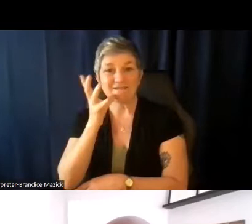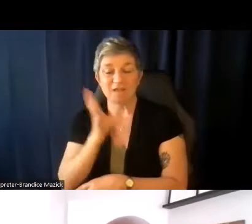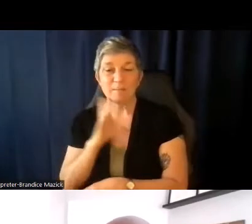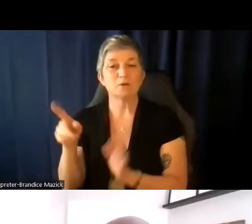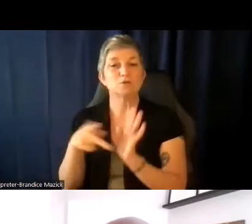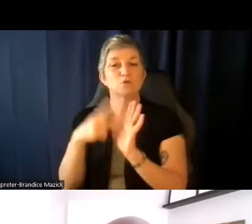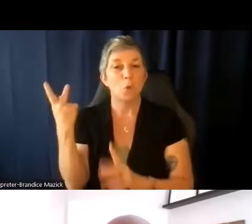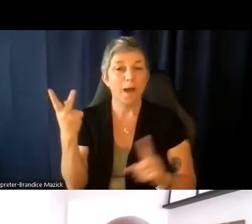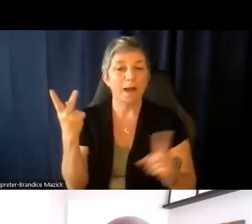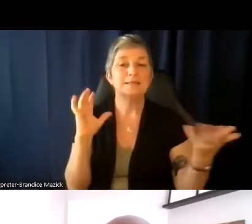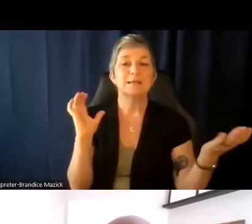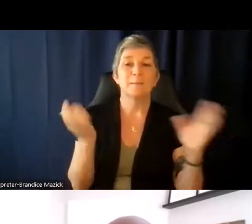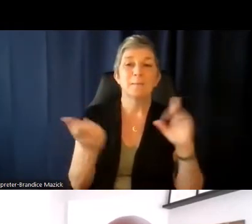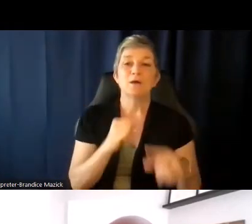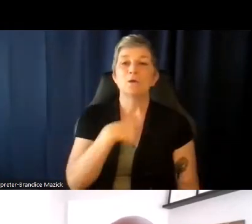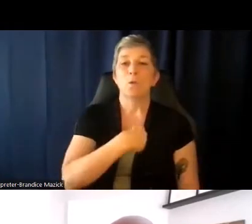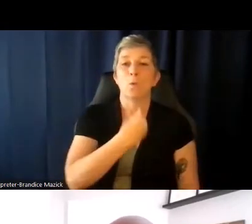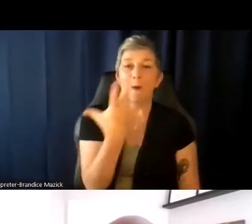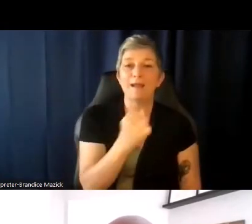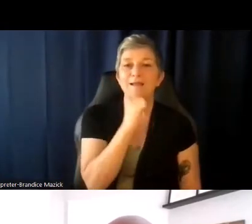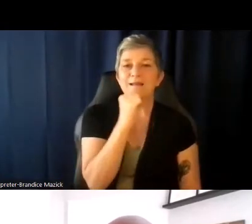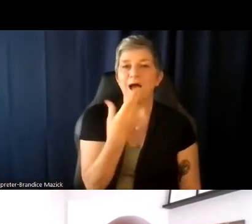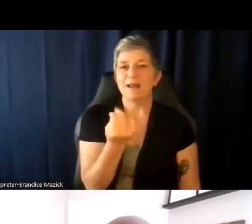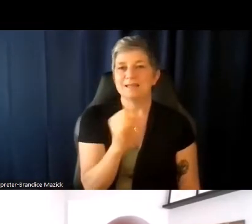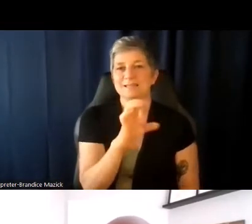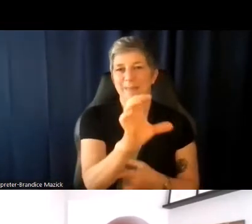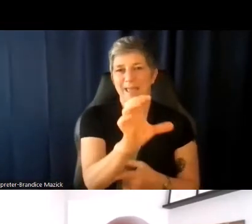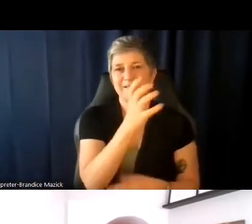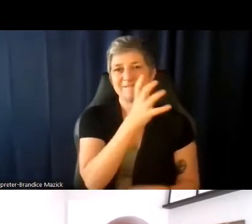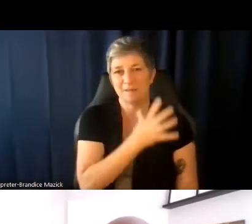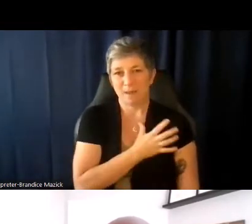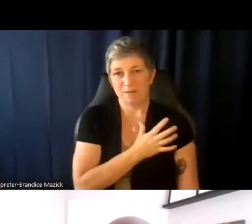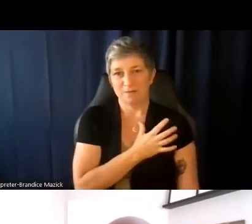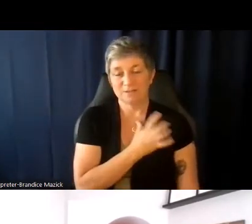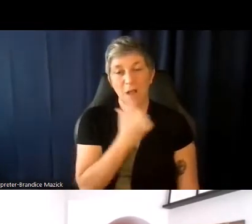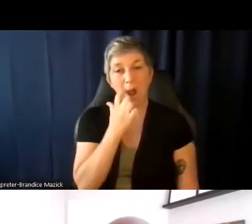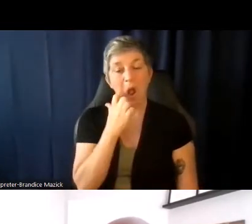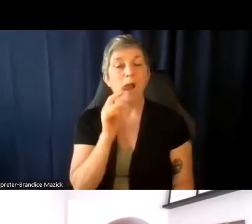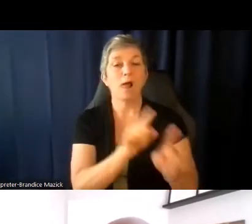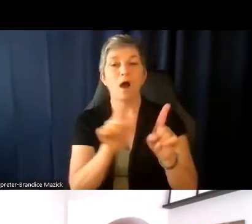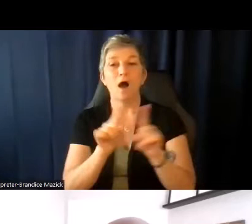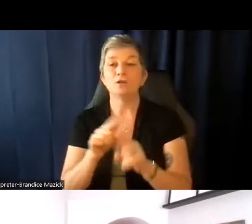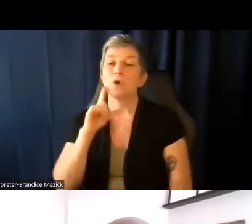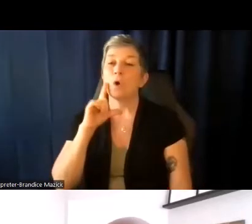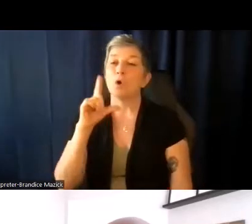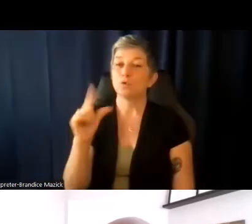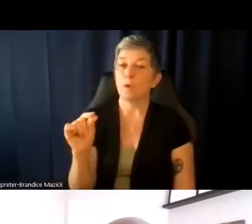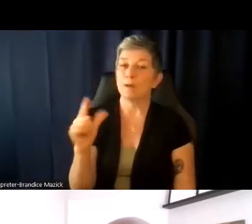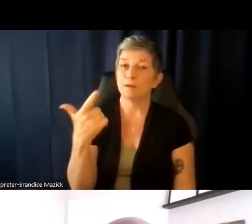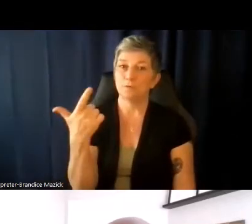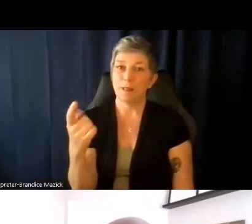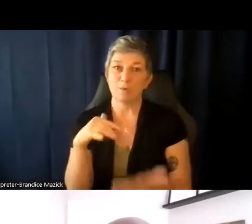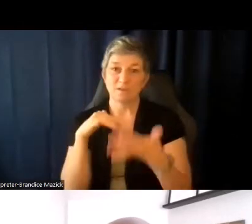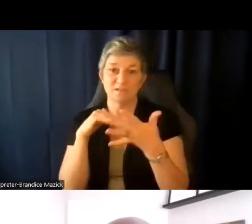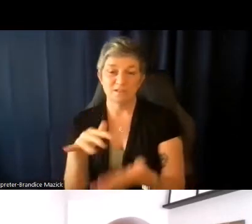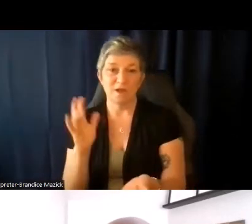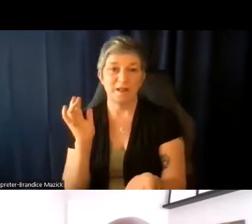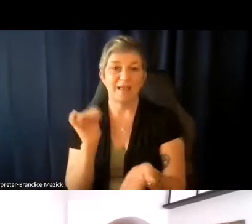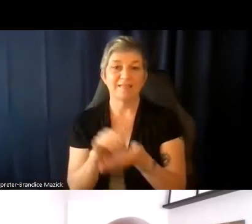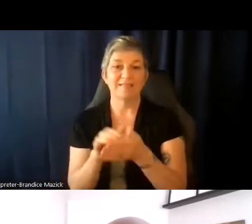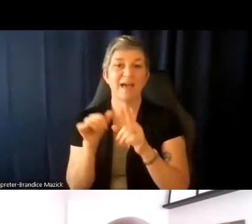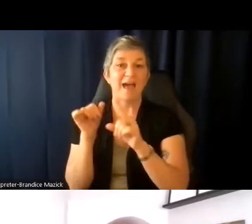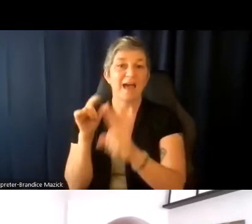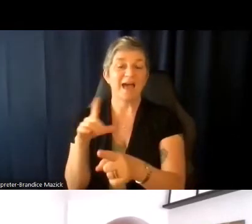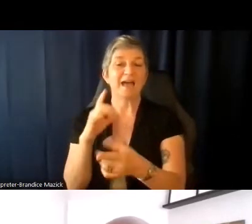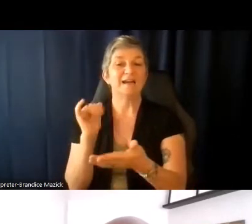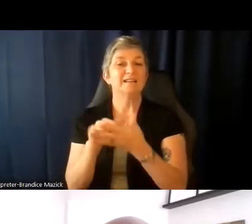rate of white non-Hispanic females. There was also a 2021 study that found that Hispanics were incarcerated at a rate